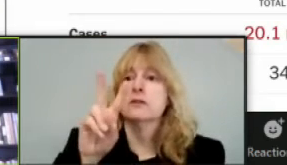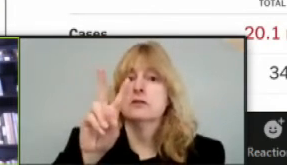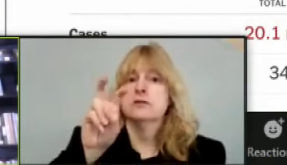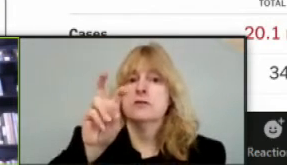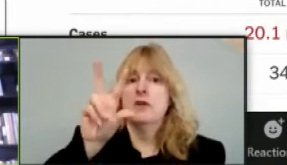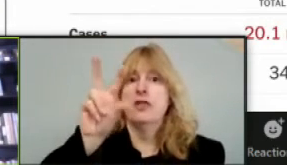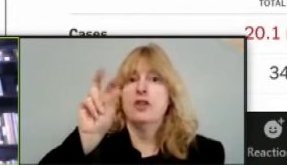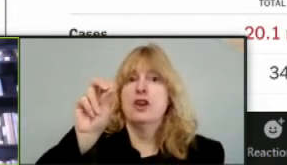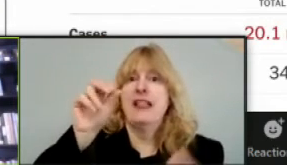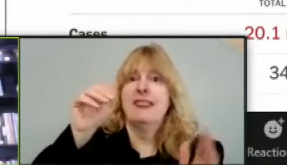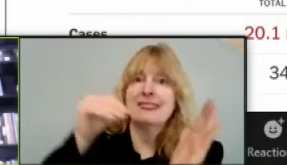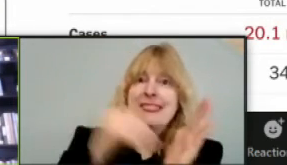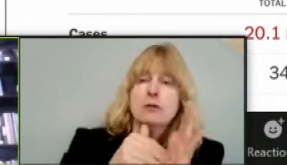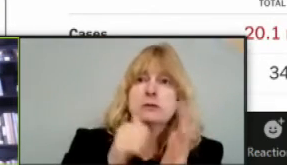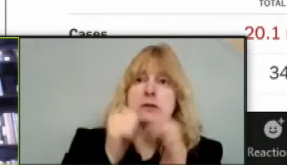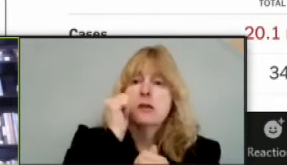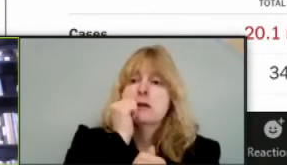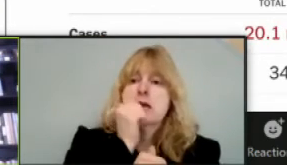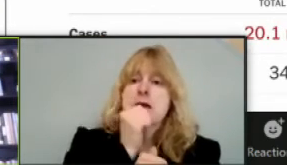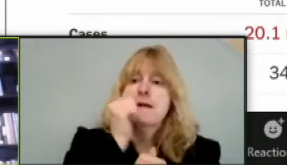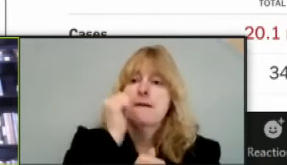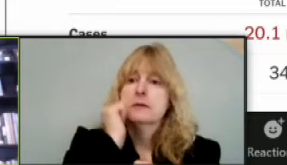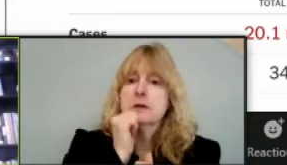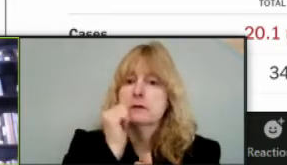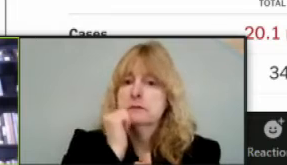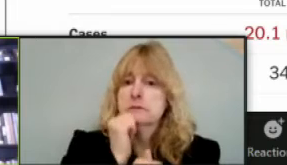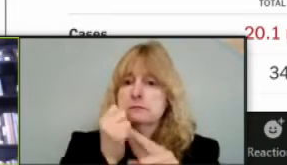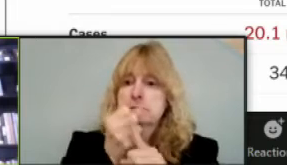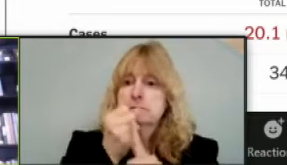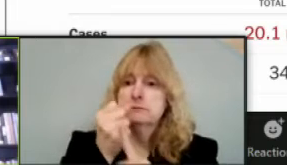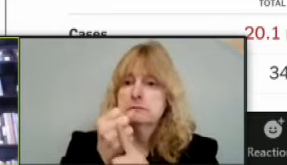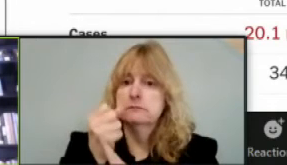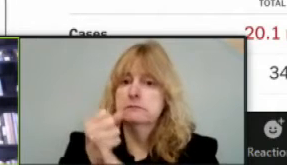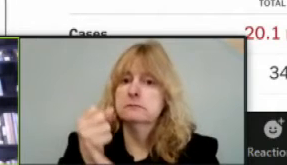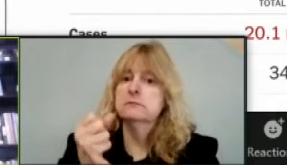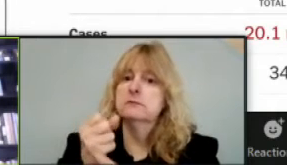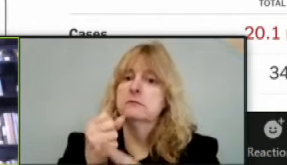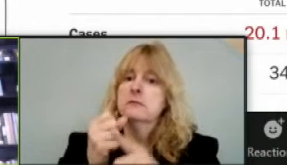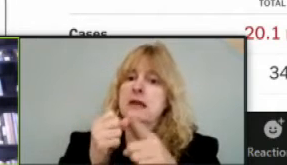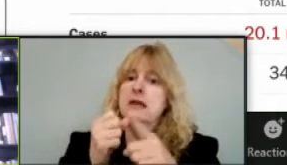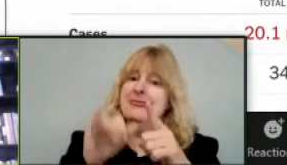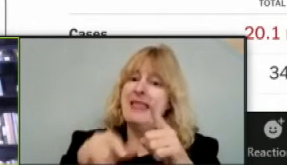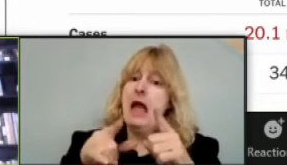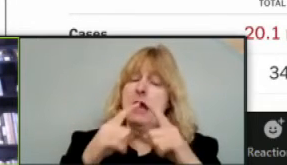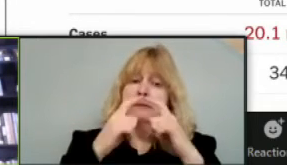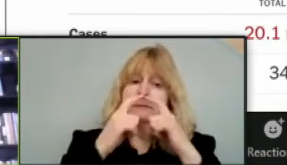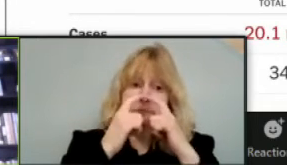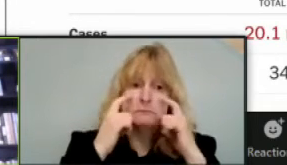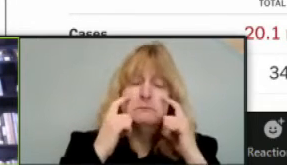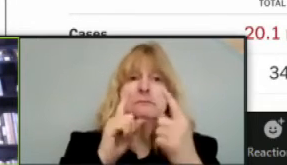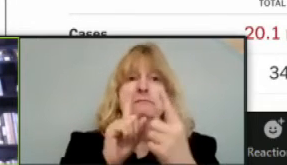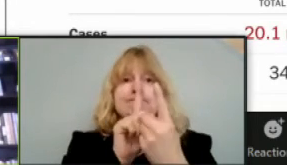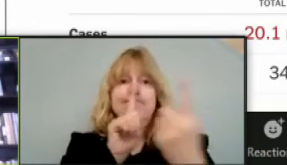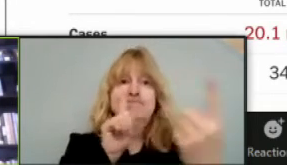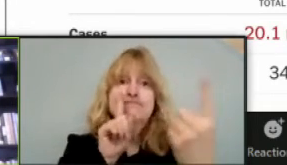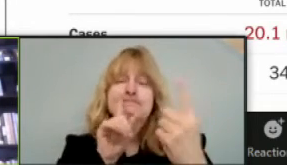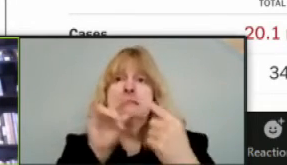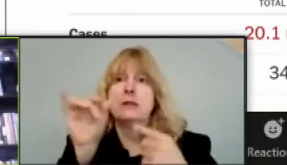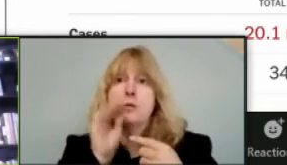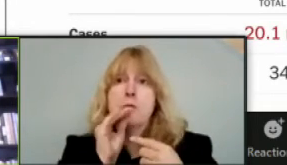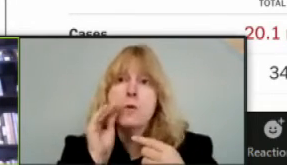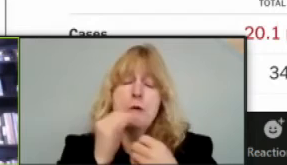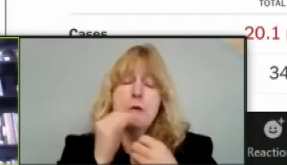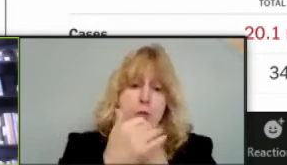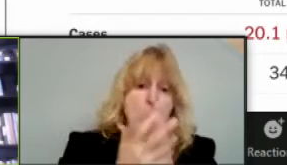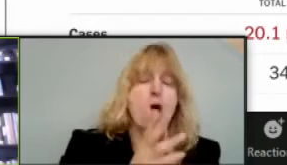230,000 new cases per day. And so this is what preventions will help us do more so than the vaccine, to bring it back down, hopefully